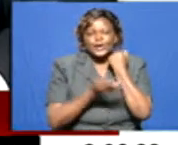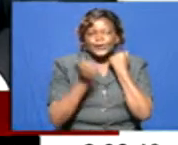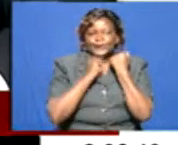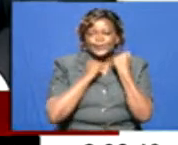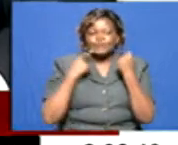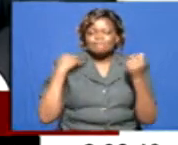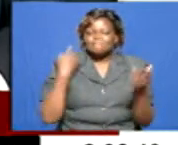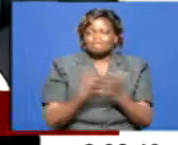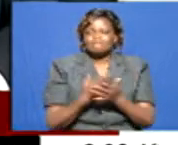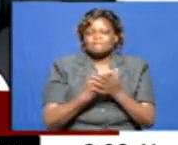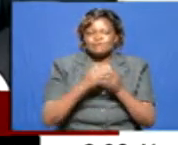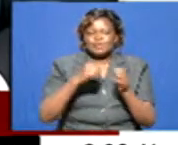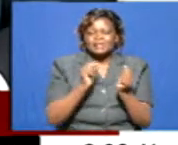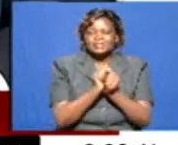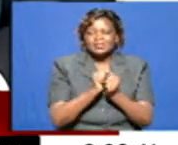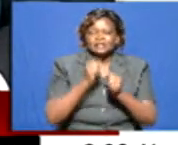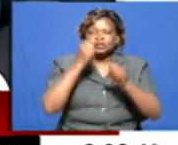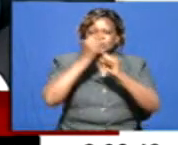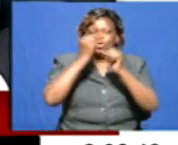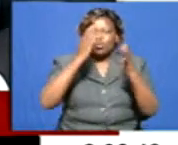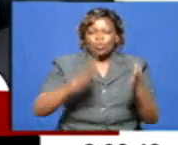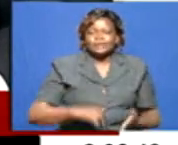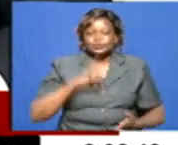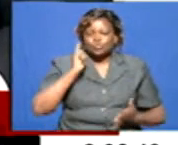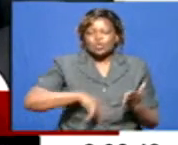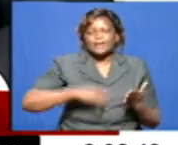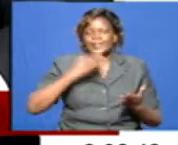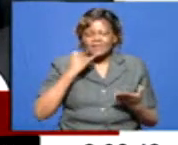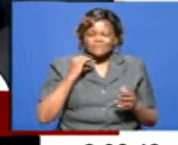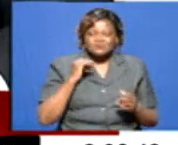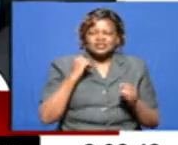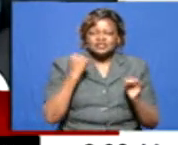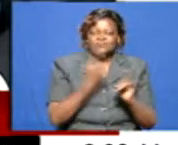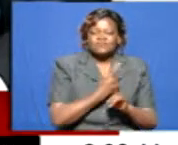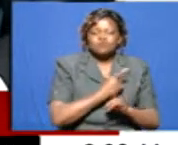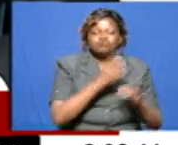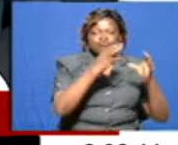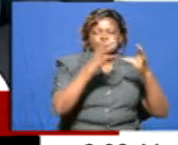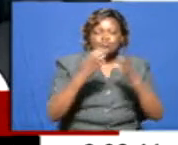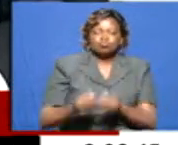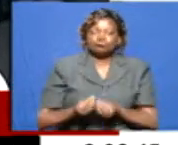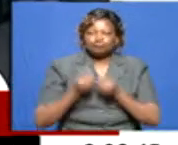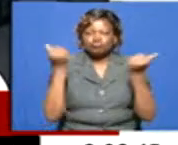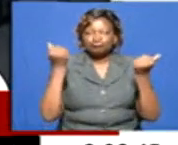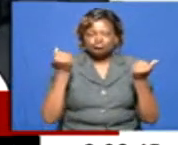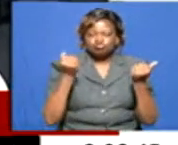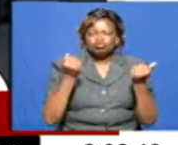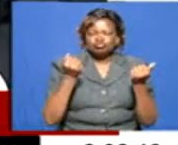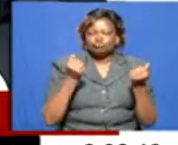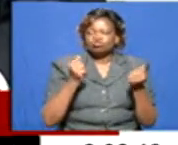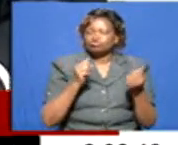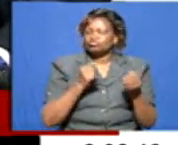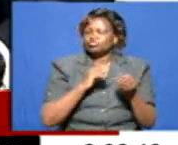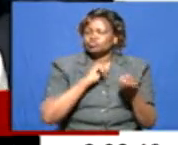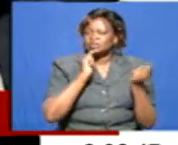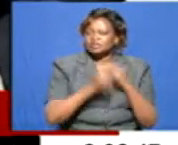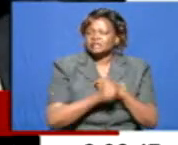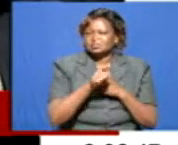10 months. Stakeholders are now calling for multi-sectoral interventions to reverse this worrying